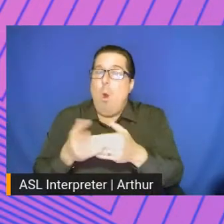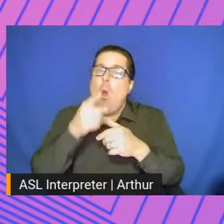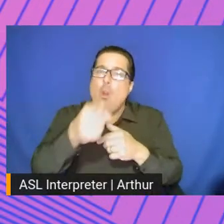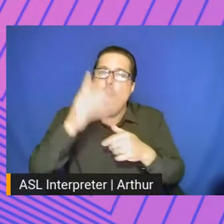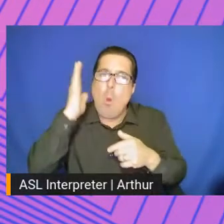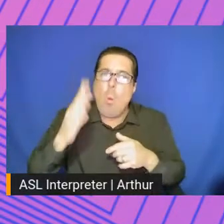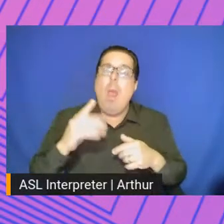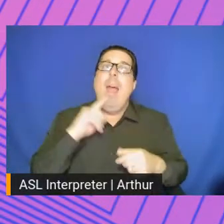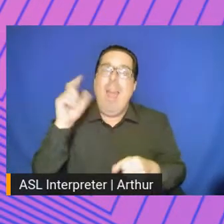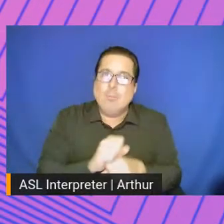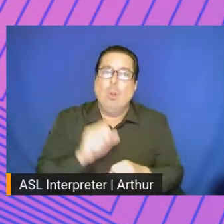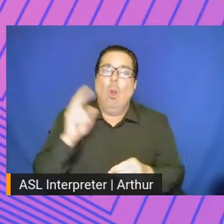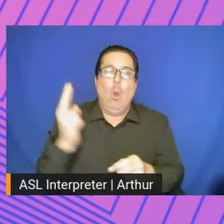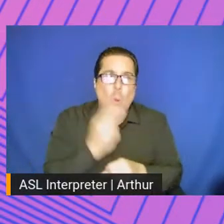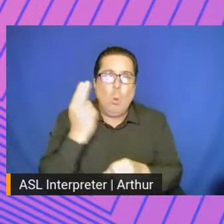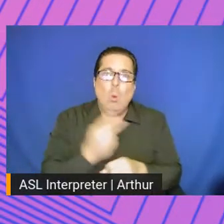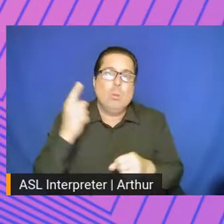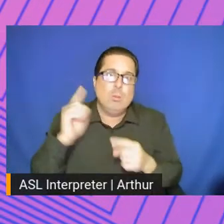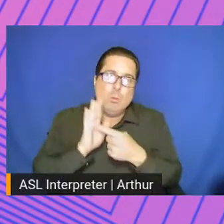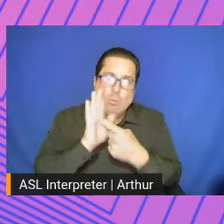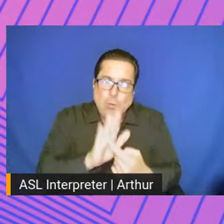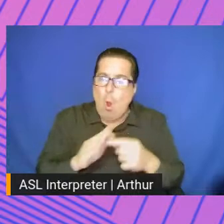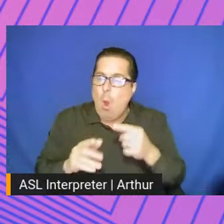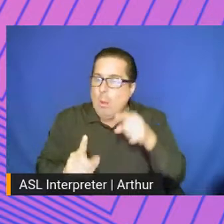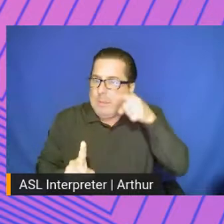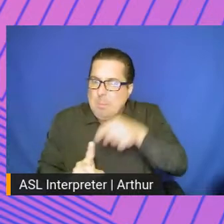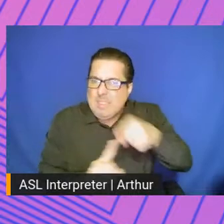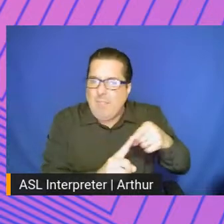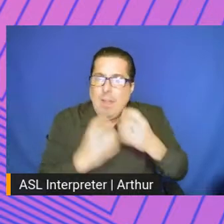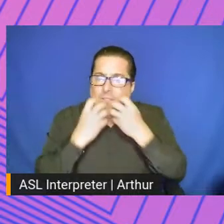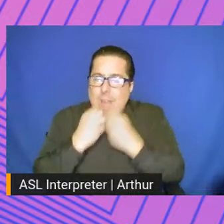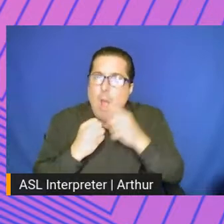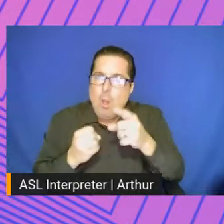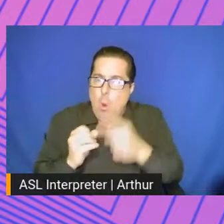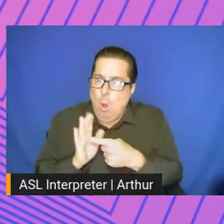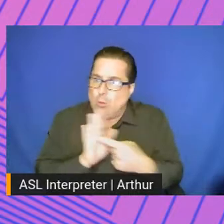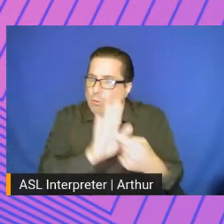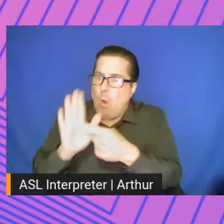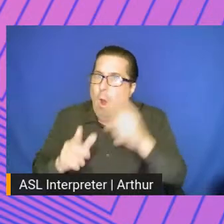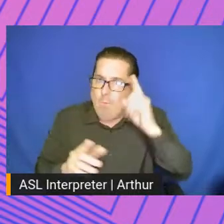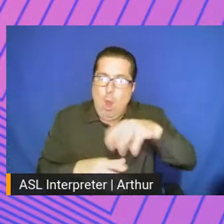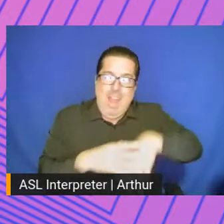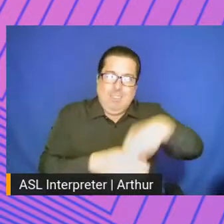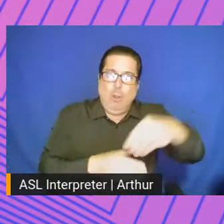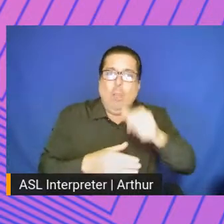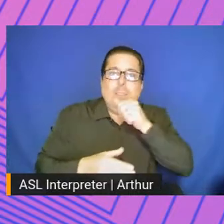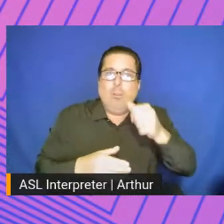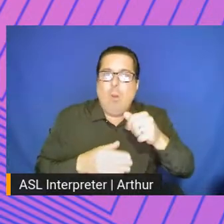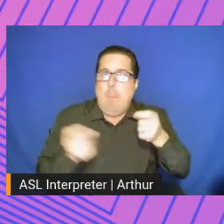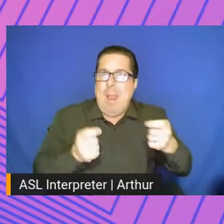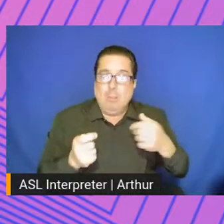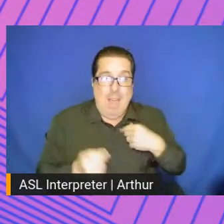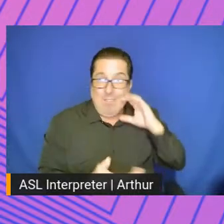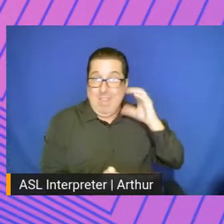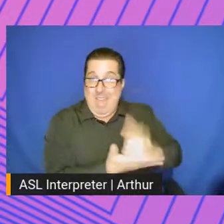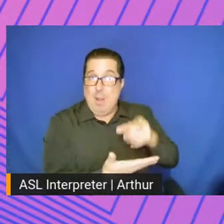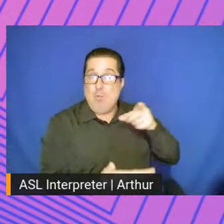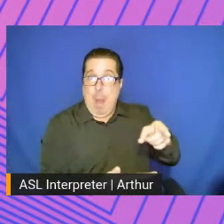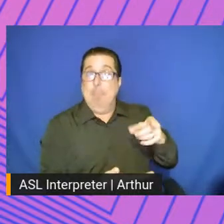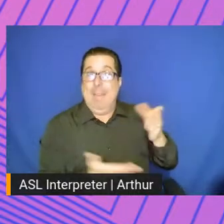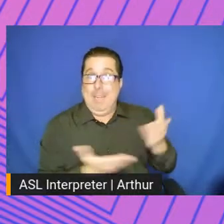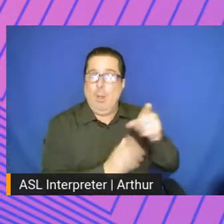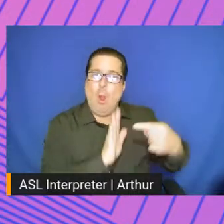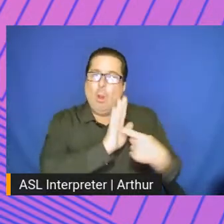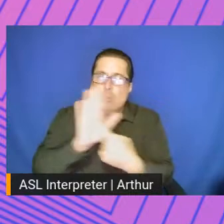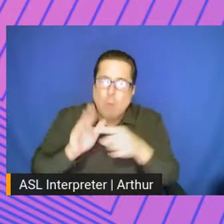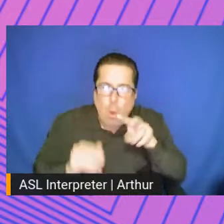to define the specific values that you want to fetch from your external secrets manager. And so I have a diagram here that might help paint the